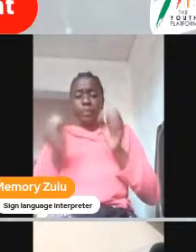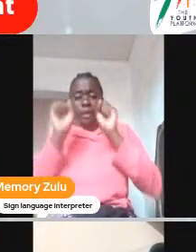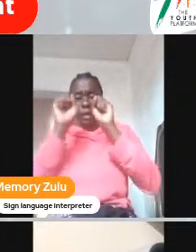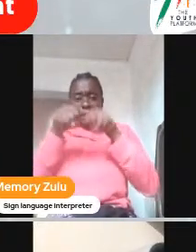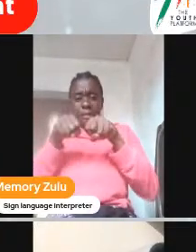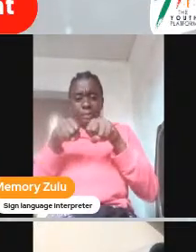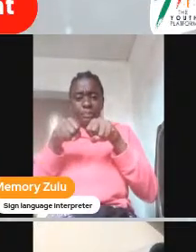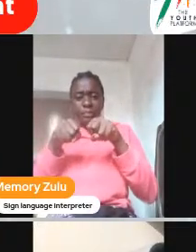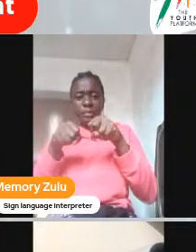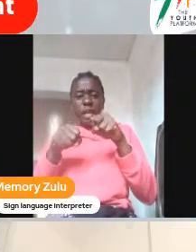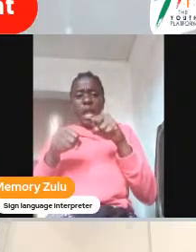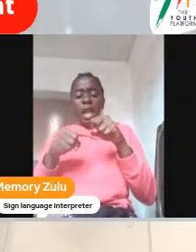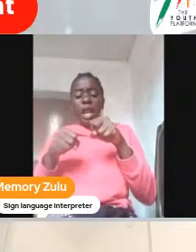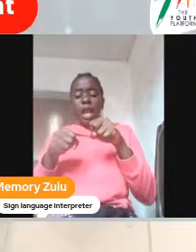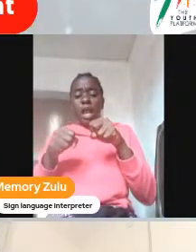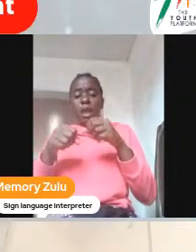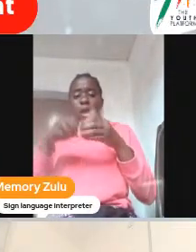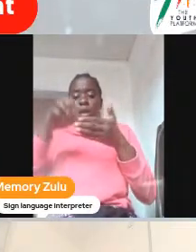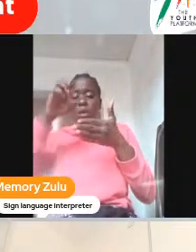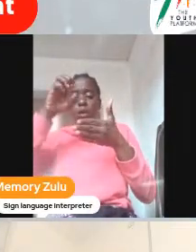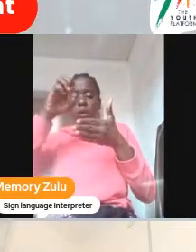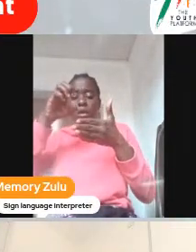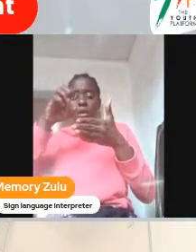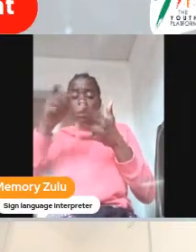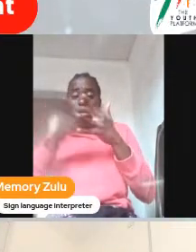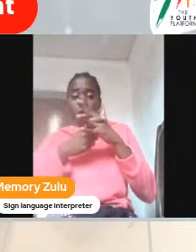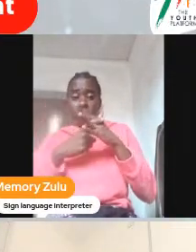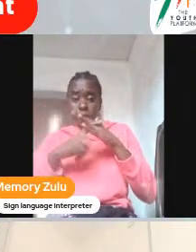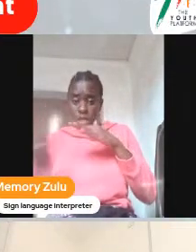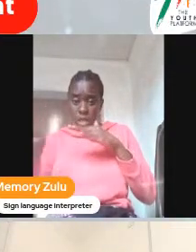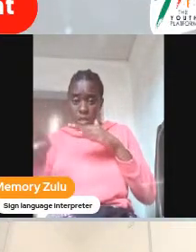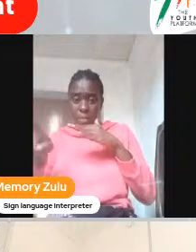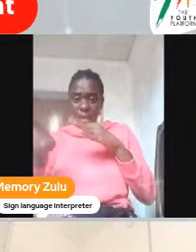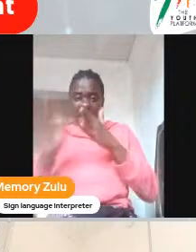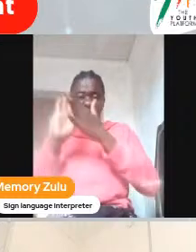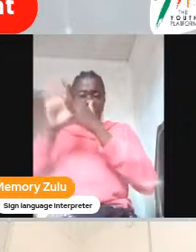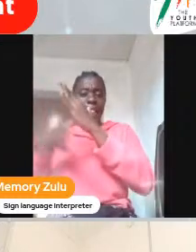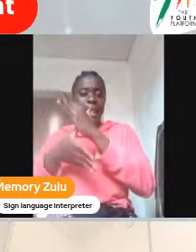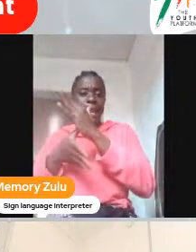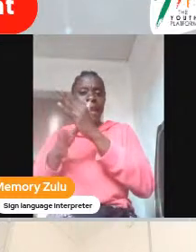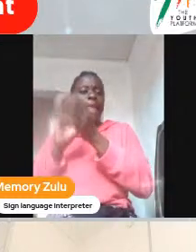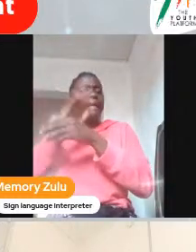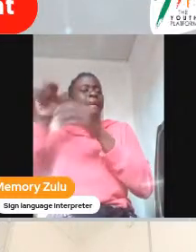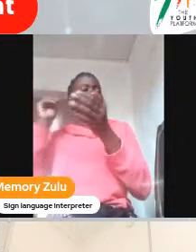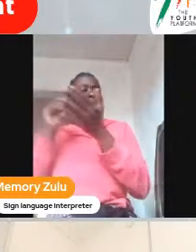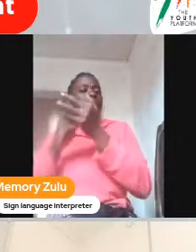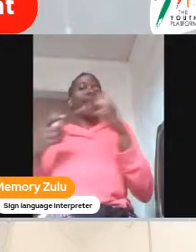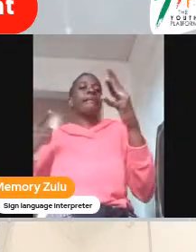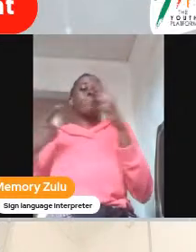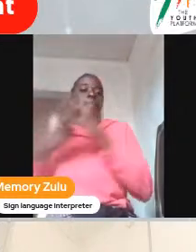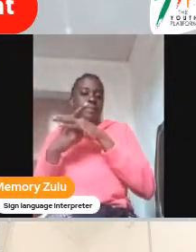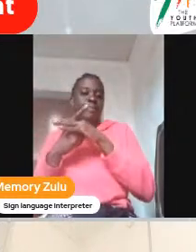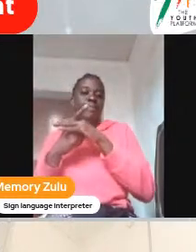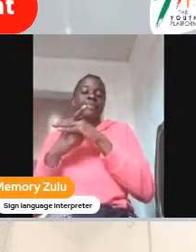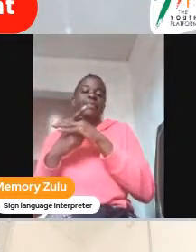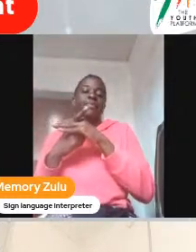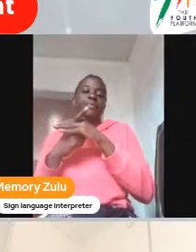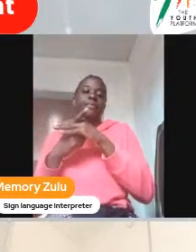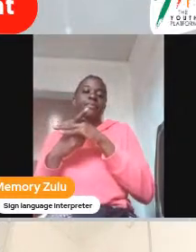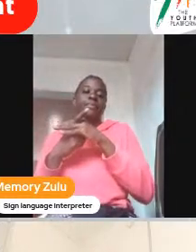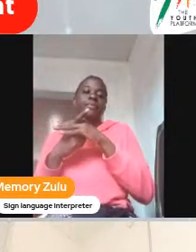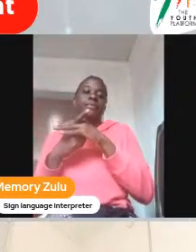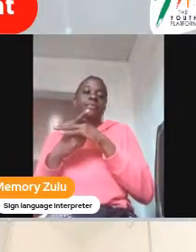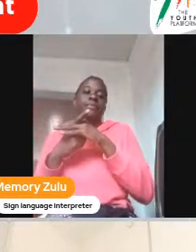even for 30 years. The one that was not treated, they'll still be walking unless it reaches that stage where now the symptoms